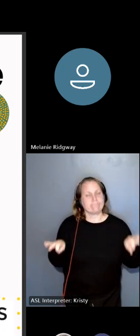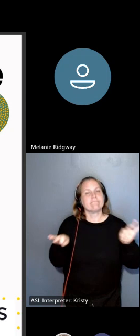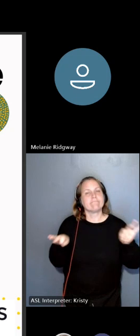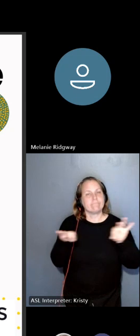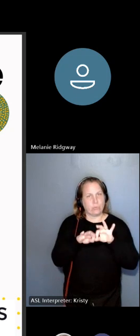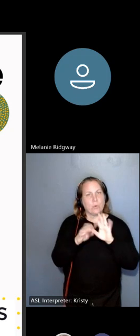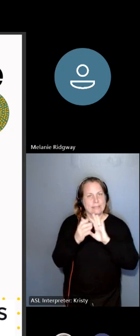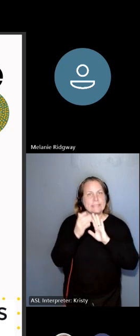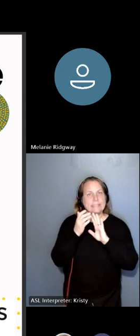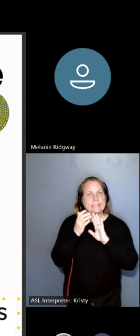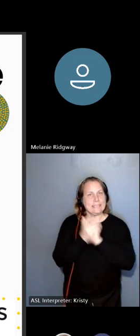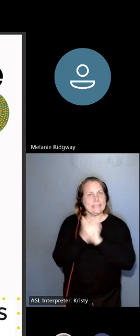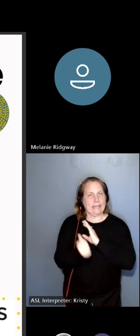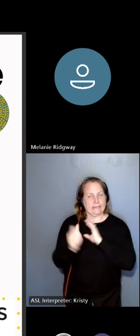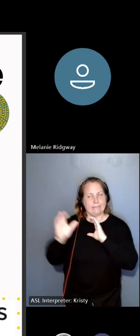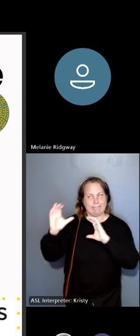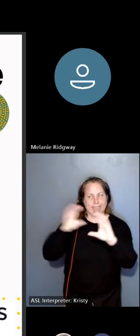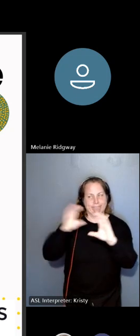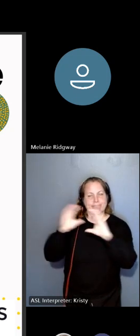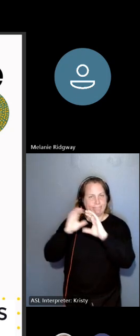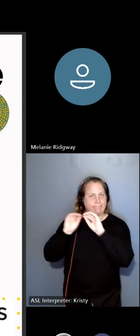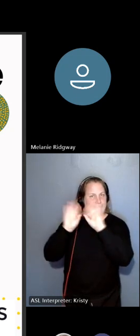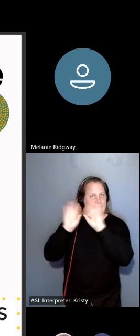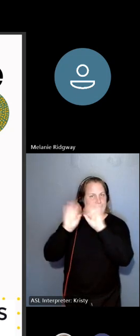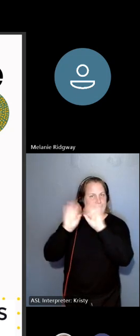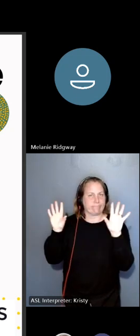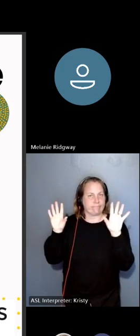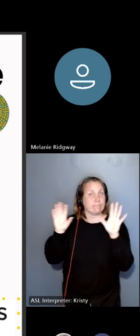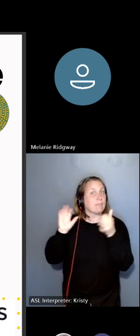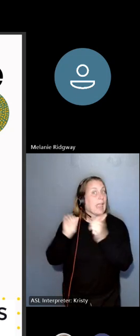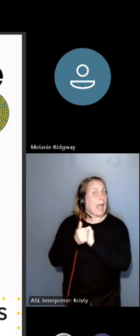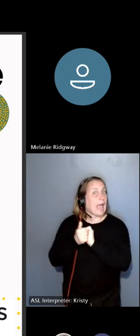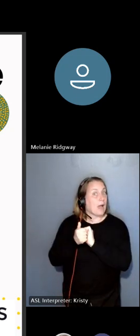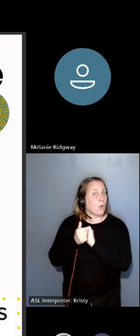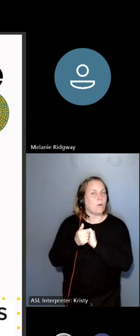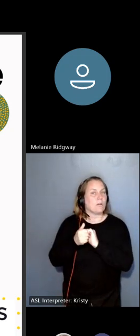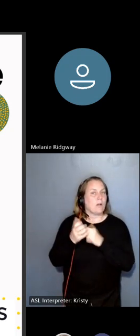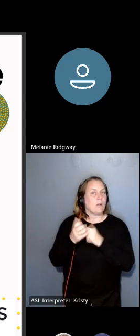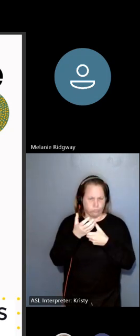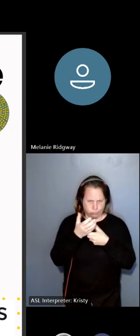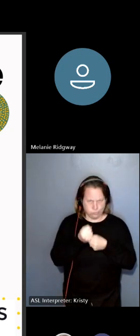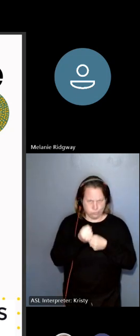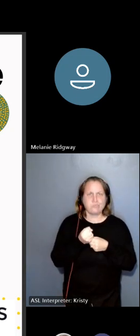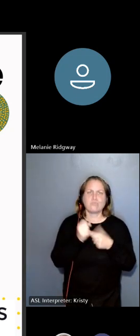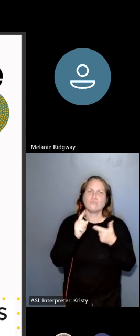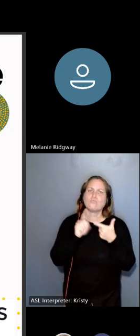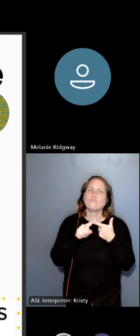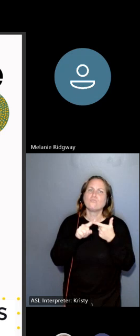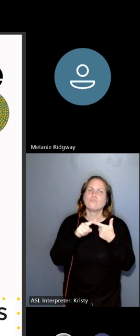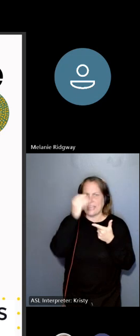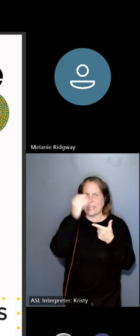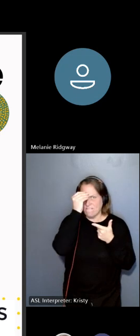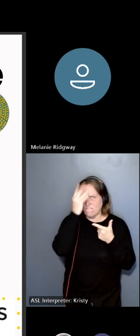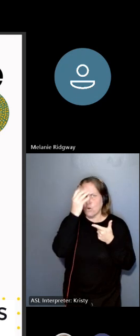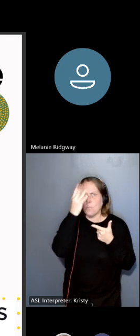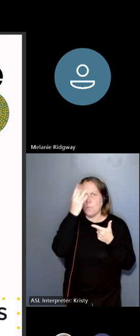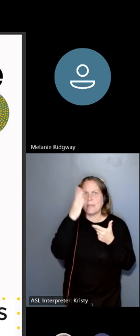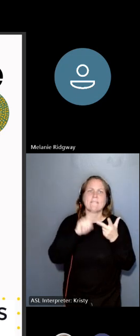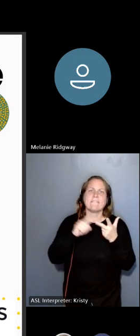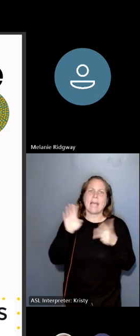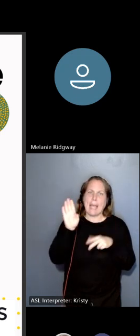by creating a concise and informative